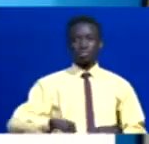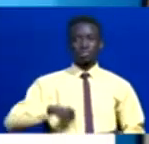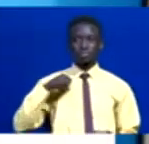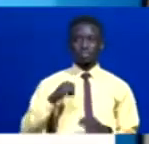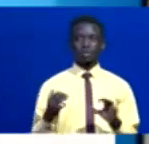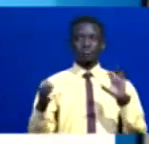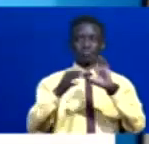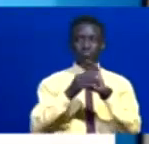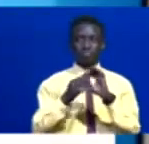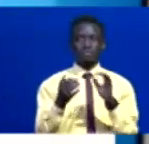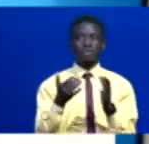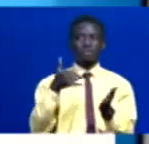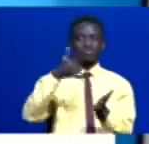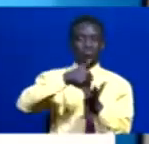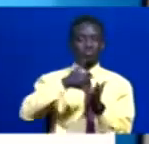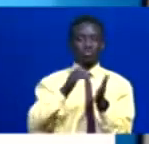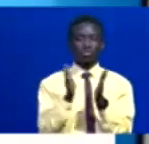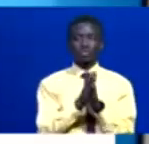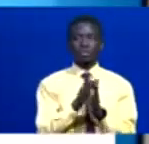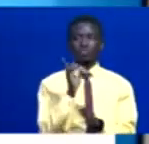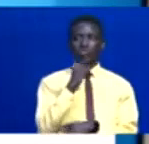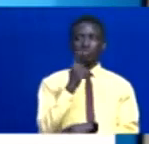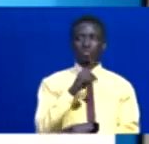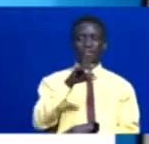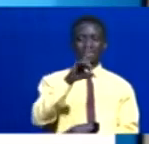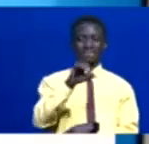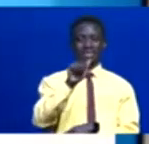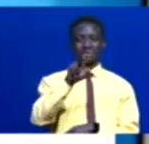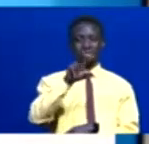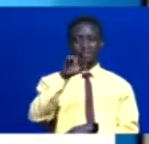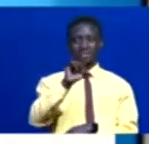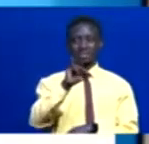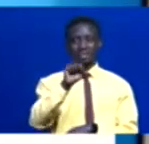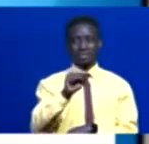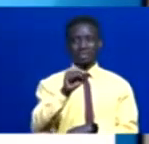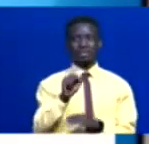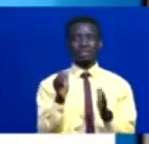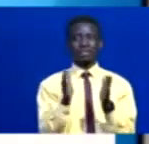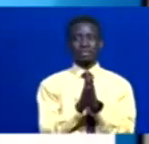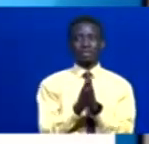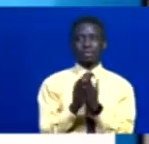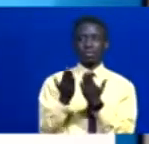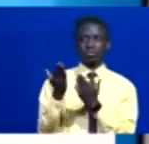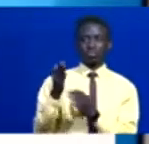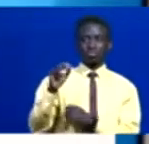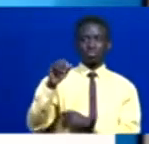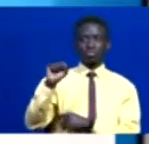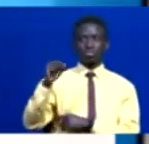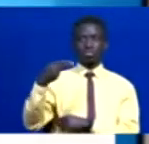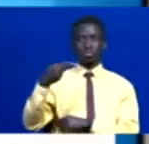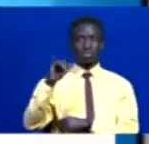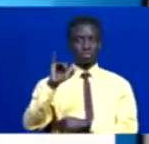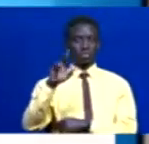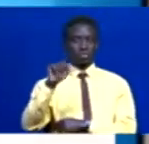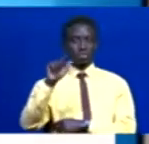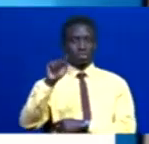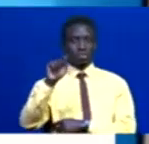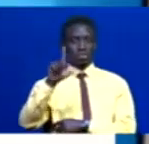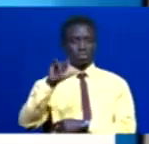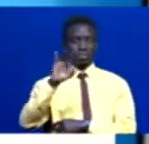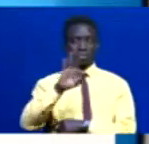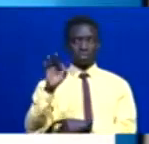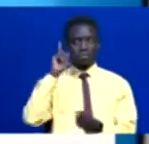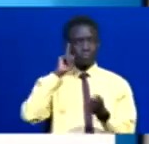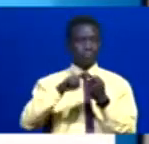and Shirtliff, who have taken a bold step to entrench a culture of quality, environment protection, and safety